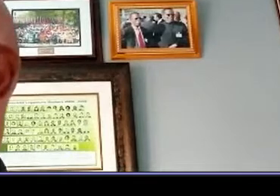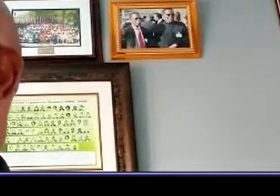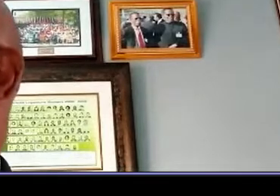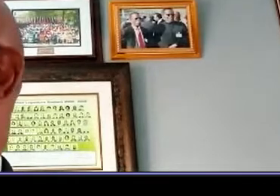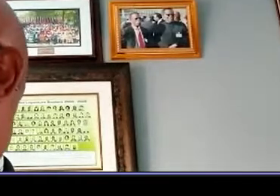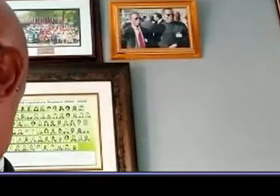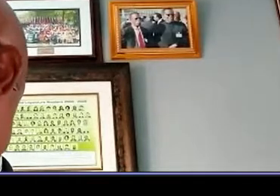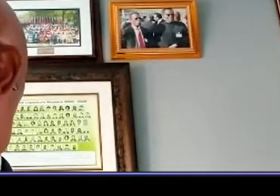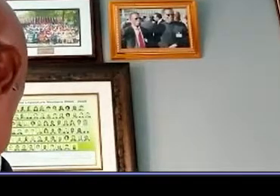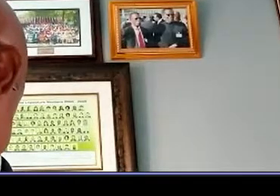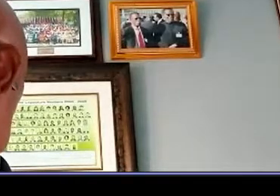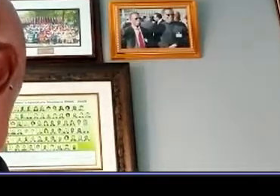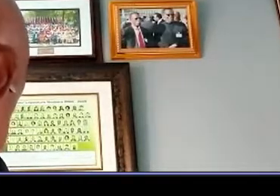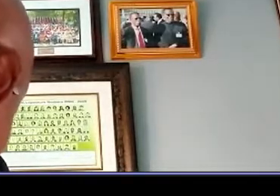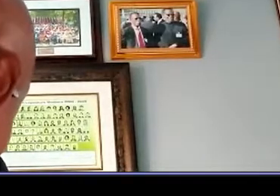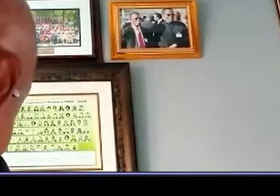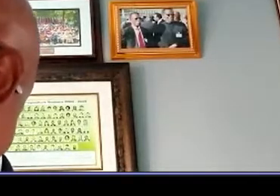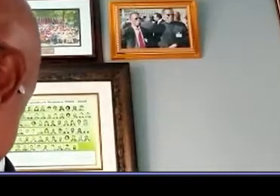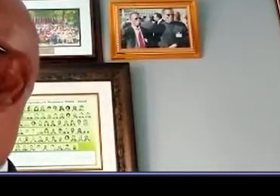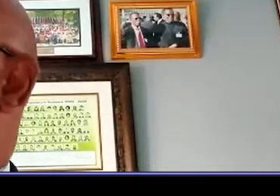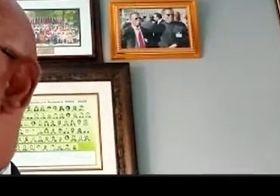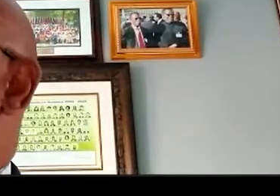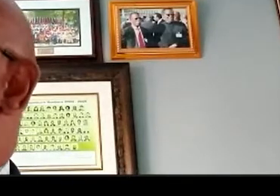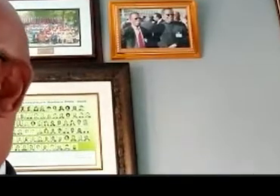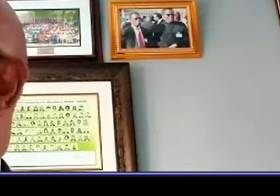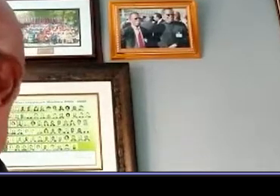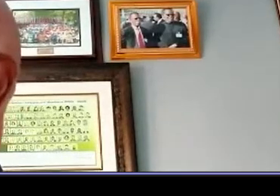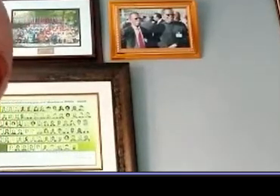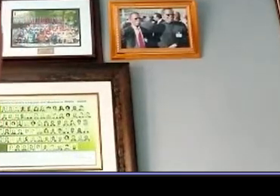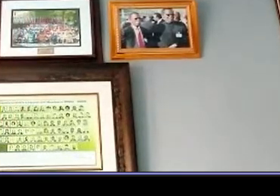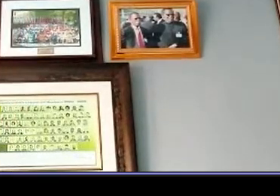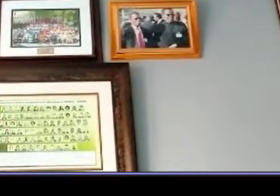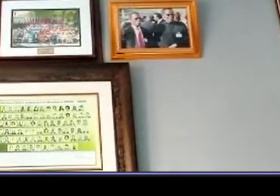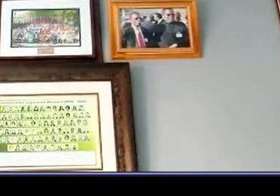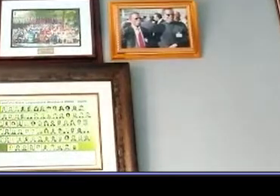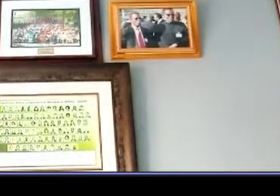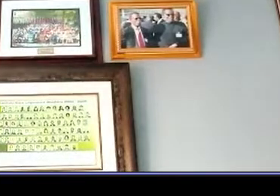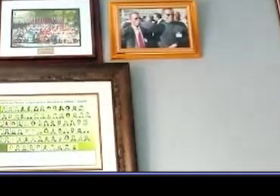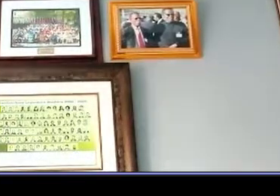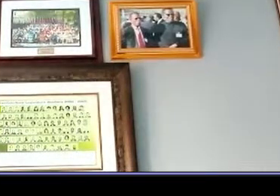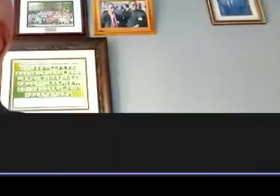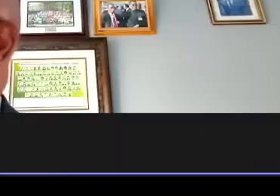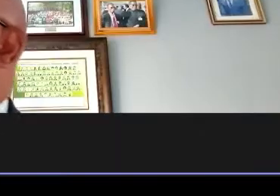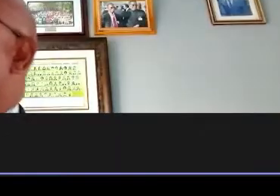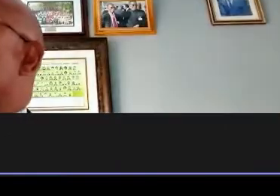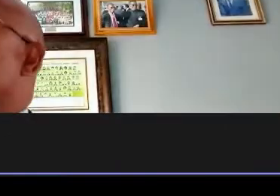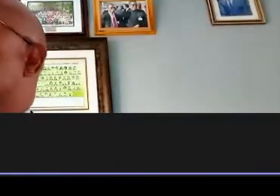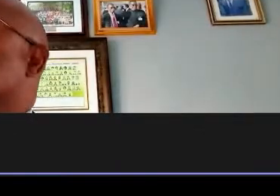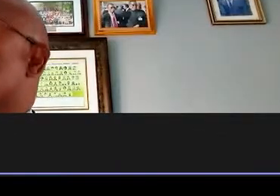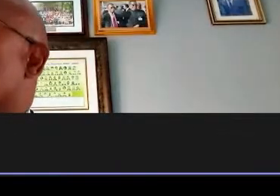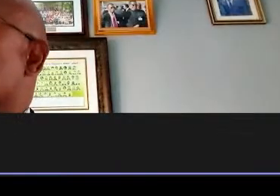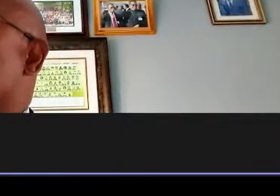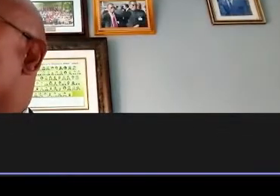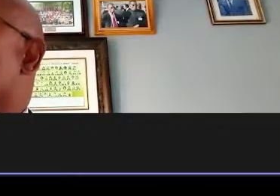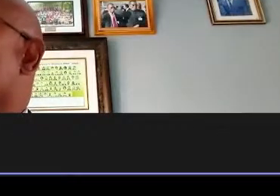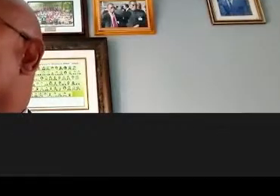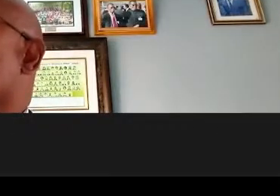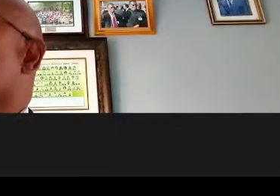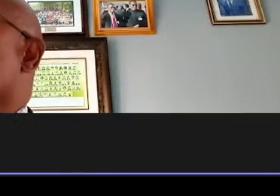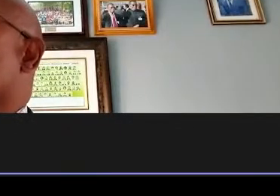louder in the Ethiopian municipality every year, with an estimated 1 million people in need of government-assisted